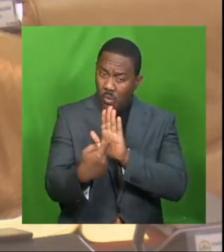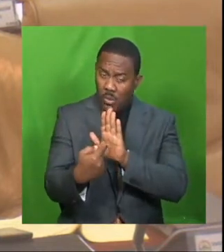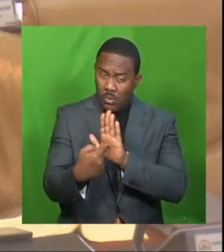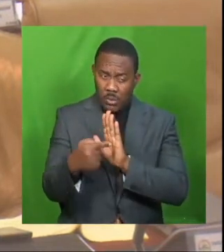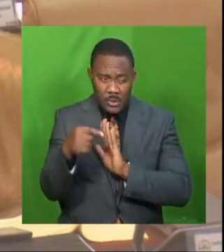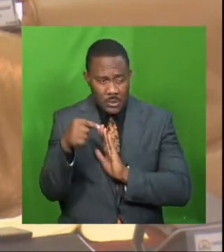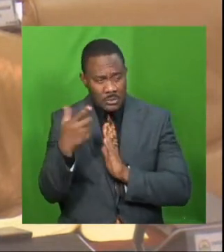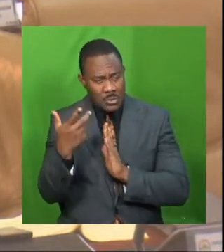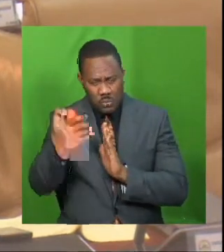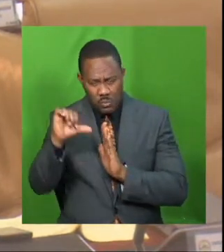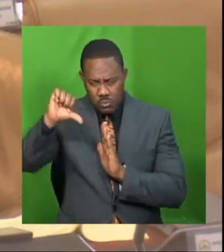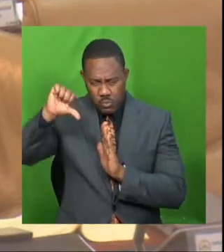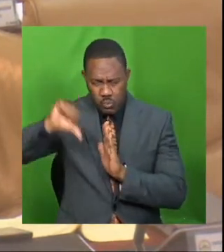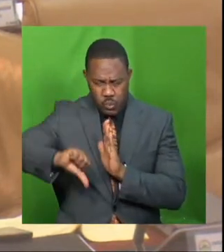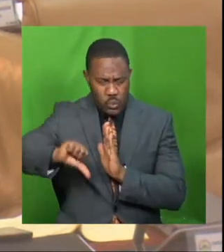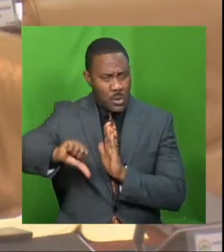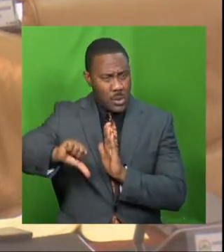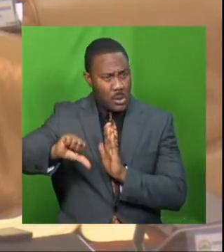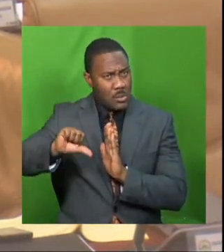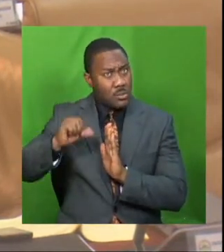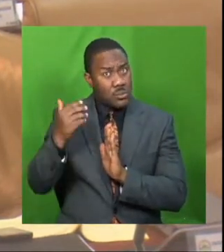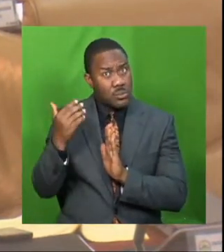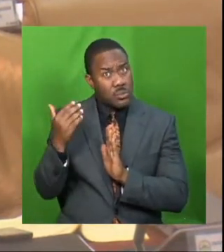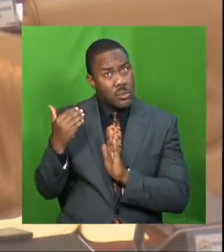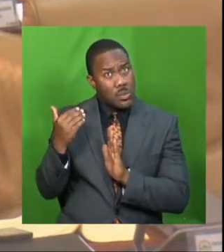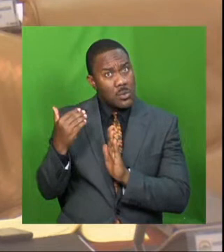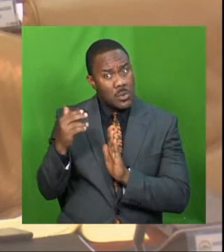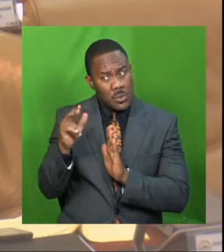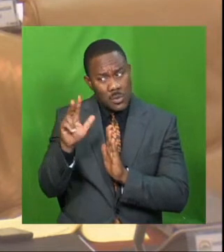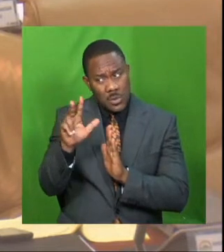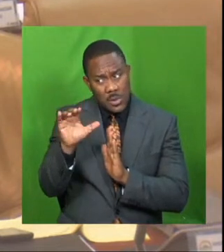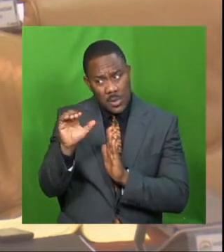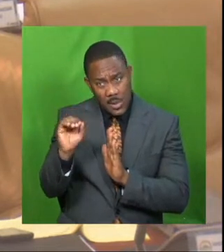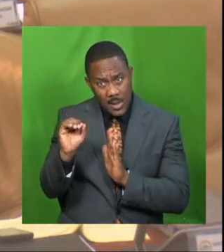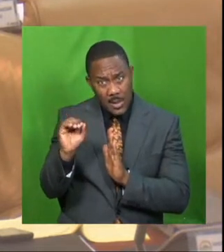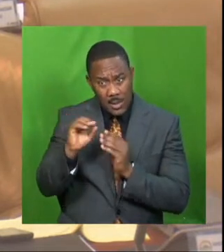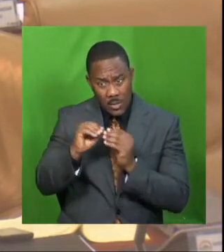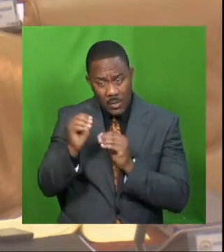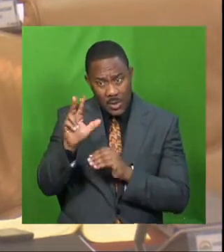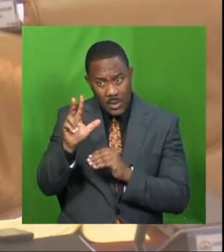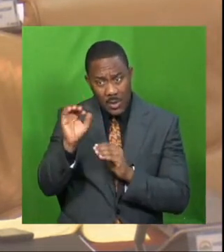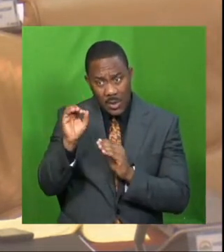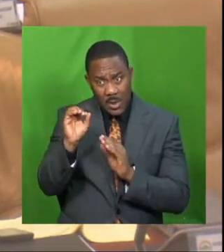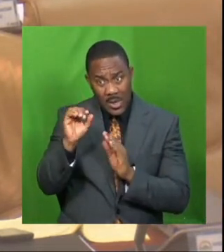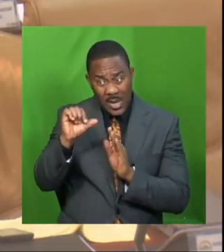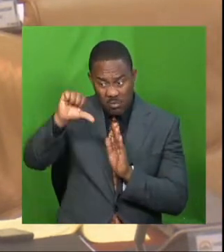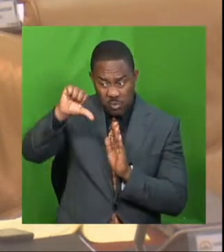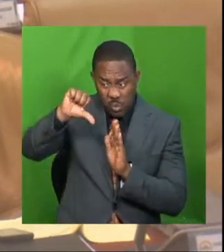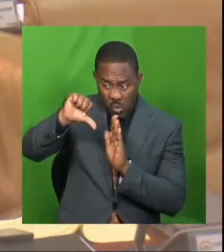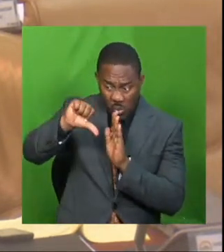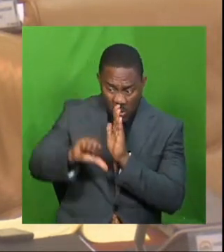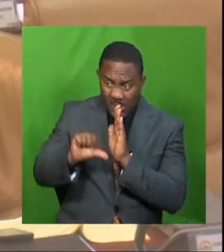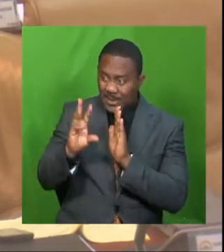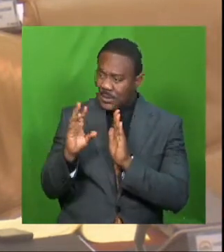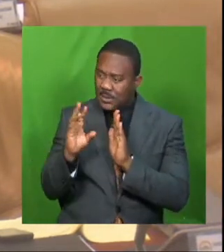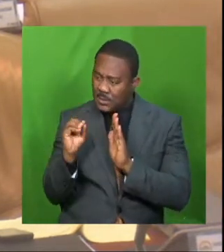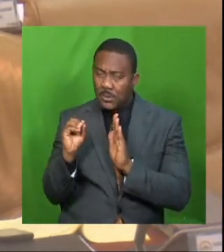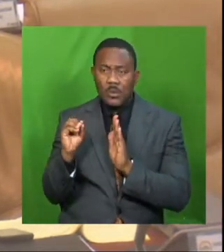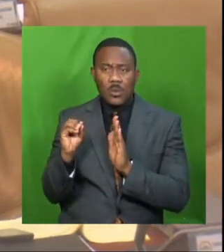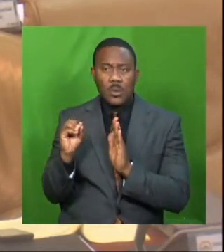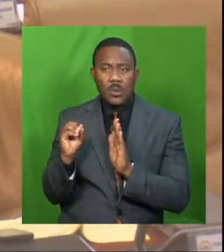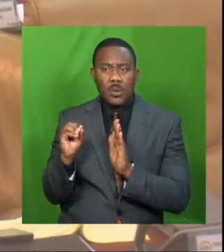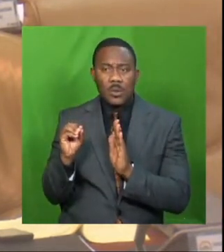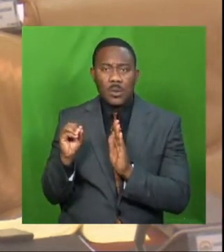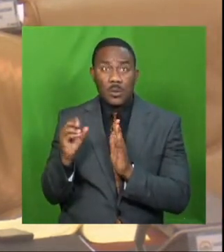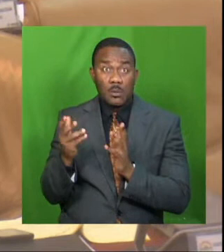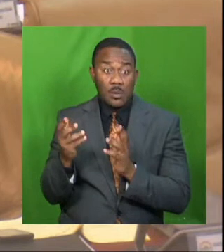We dropped from 30th to the 60th position in the world. We've lost our number 1